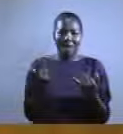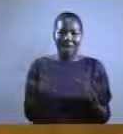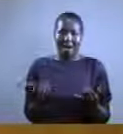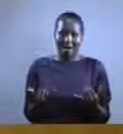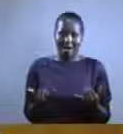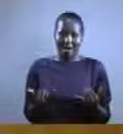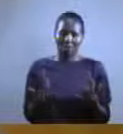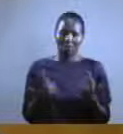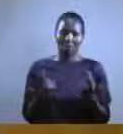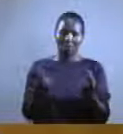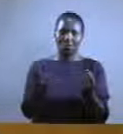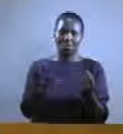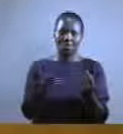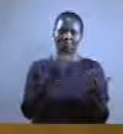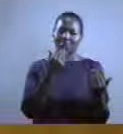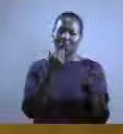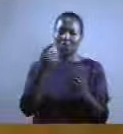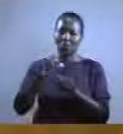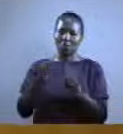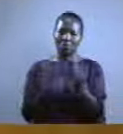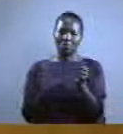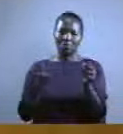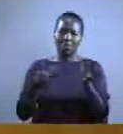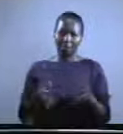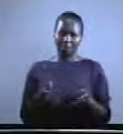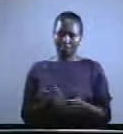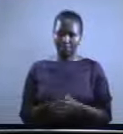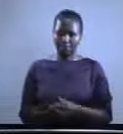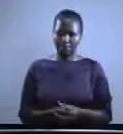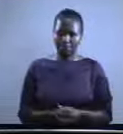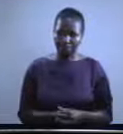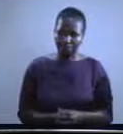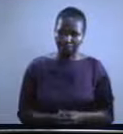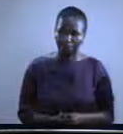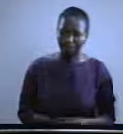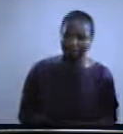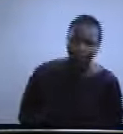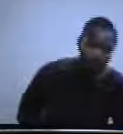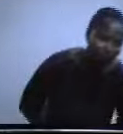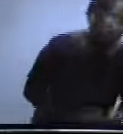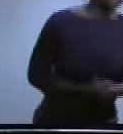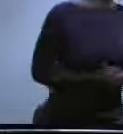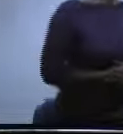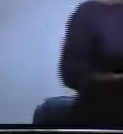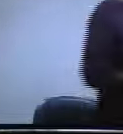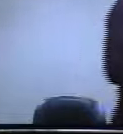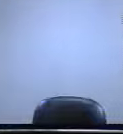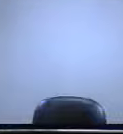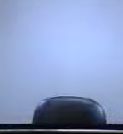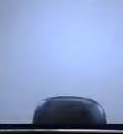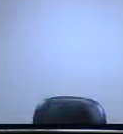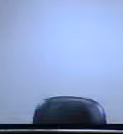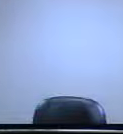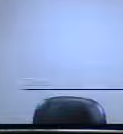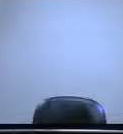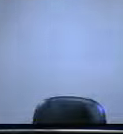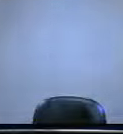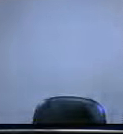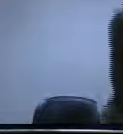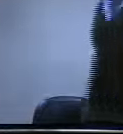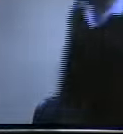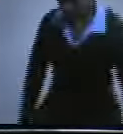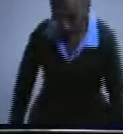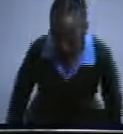than now. Thanks, Deputy Speaker. Thank you very much, Honorable Deputy Minister.